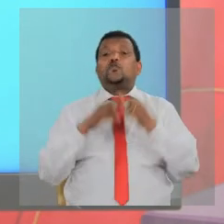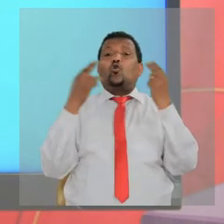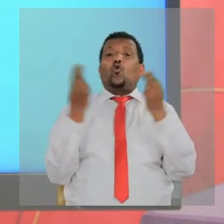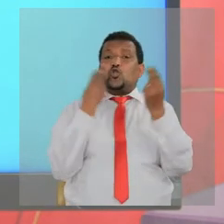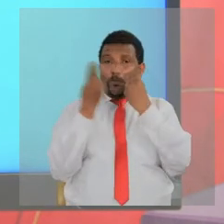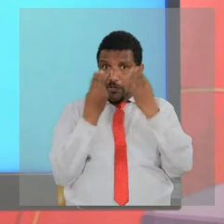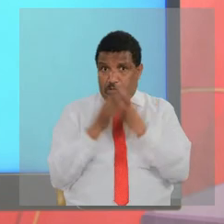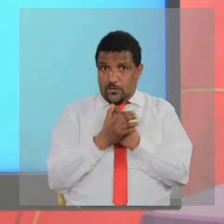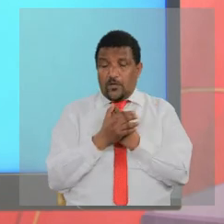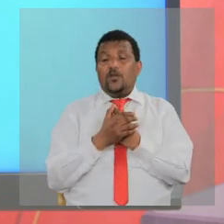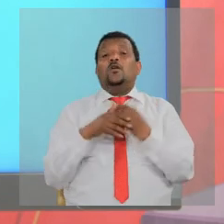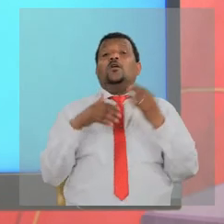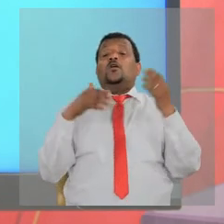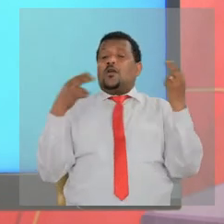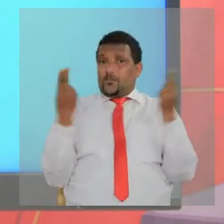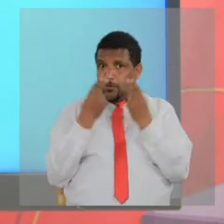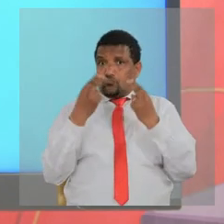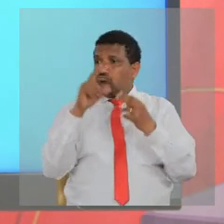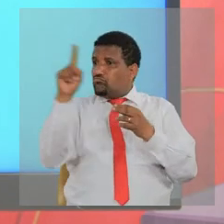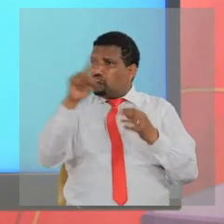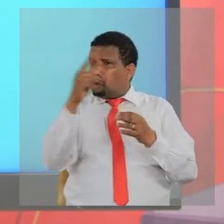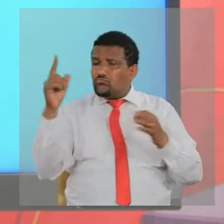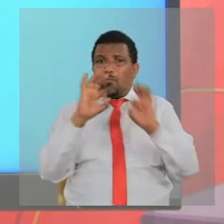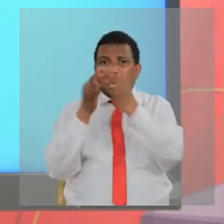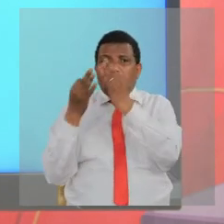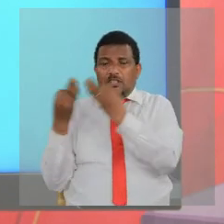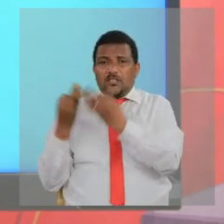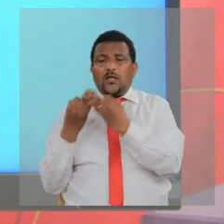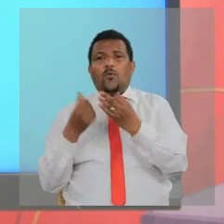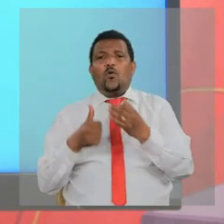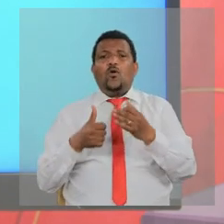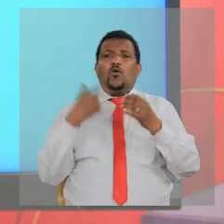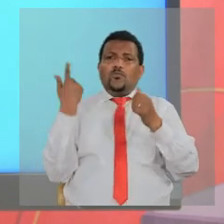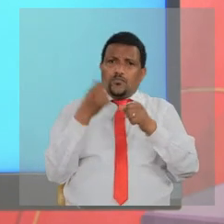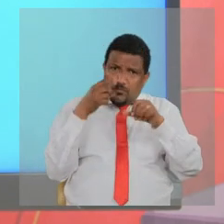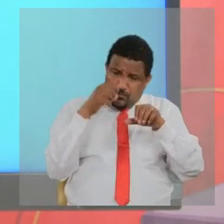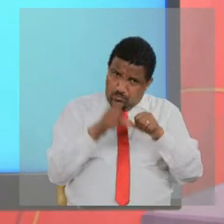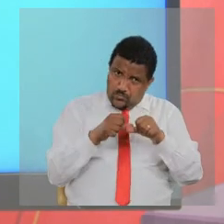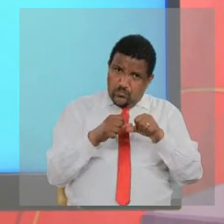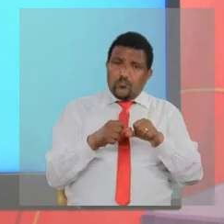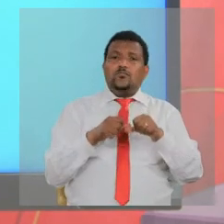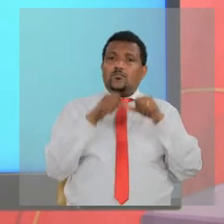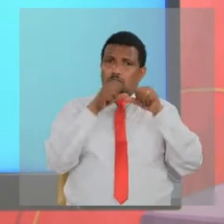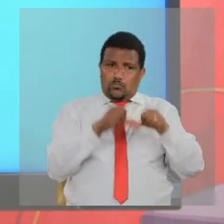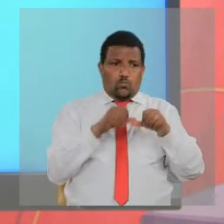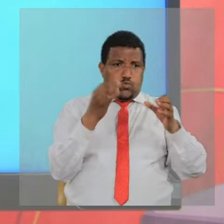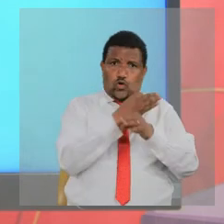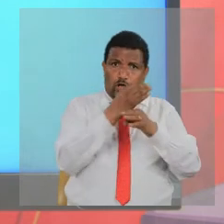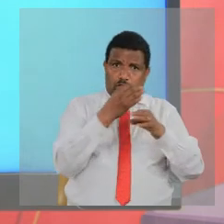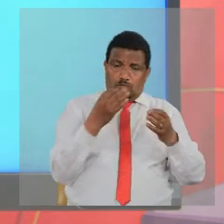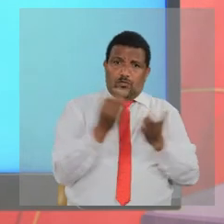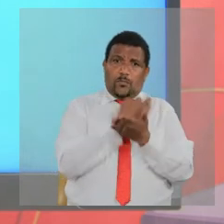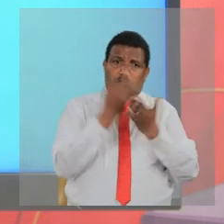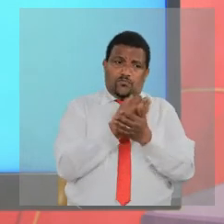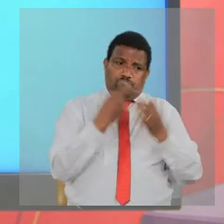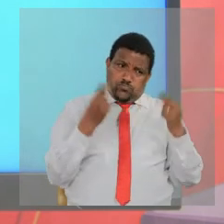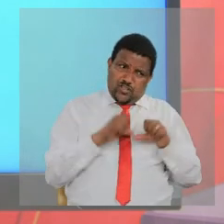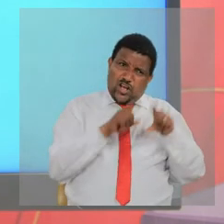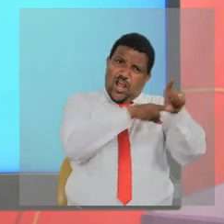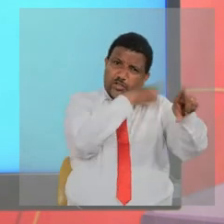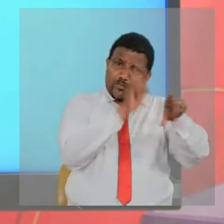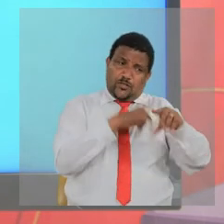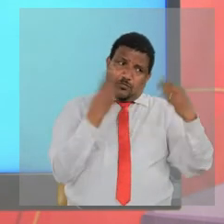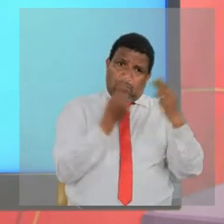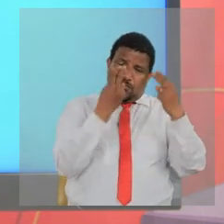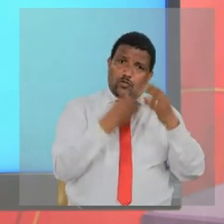consumption expenditure constitutes households' expenses made on durable consumer goods, on products that we can use for a